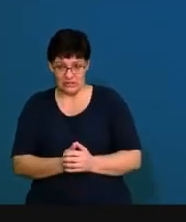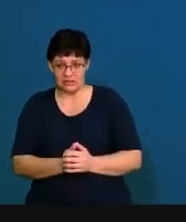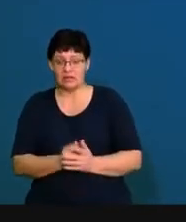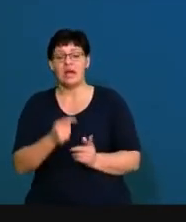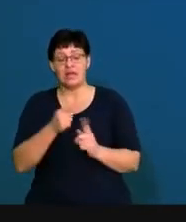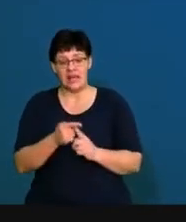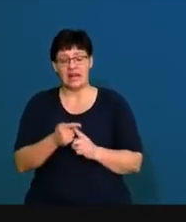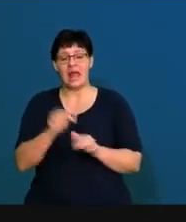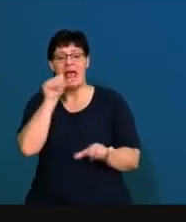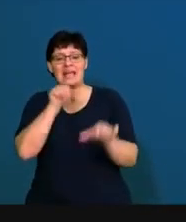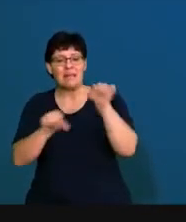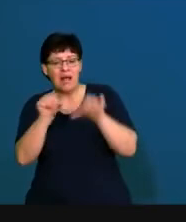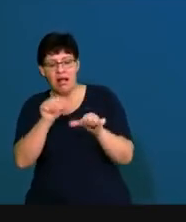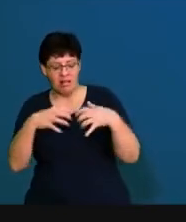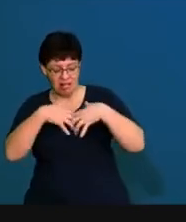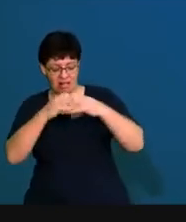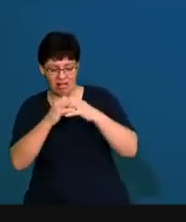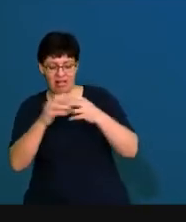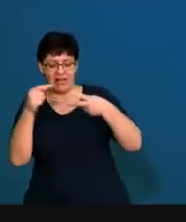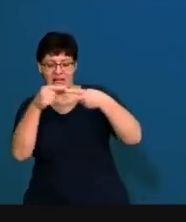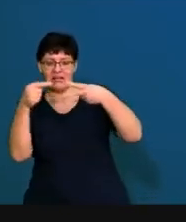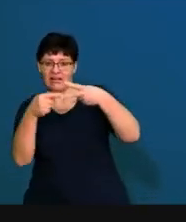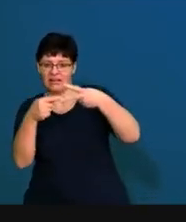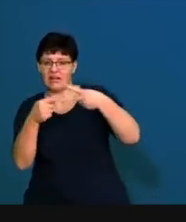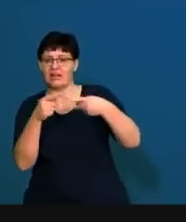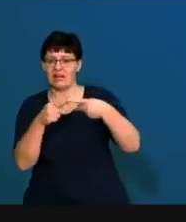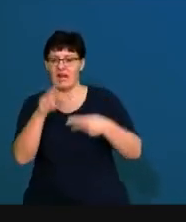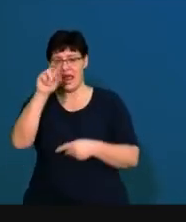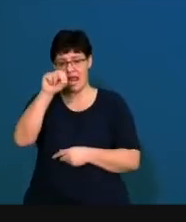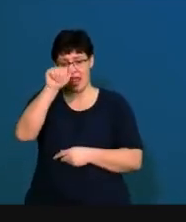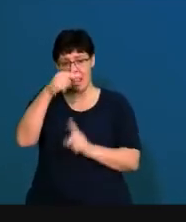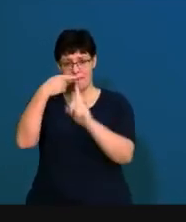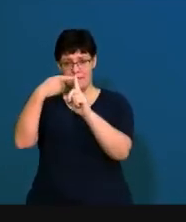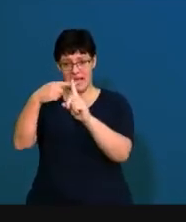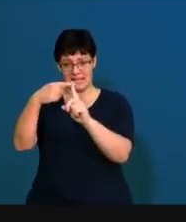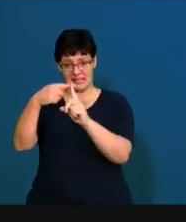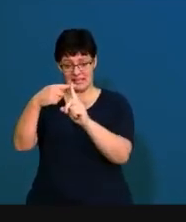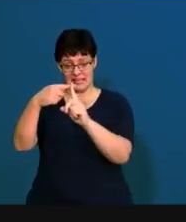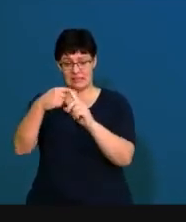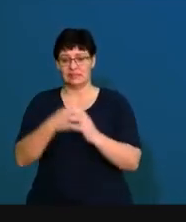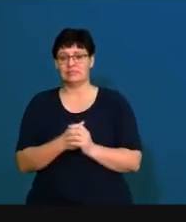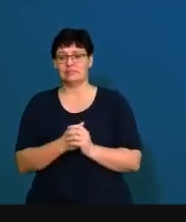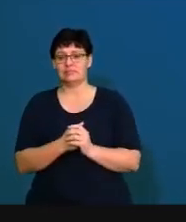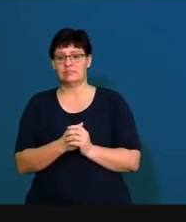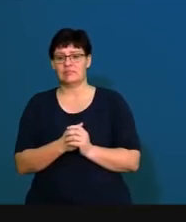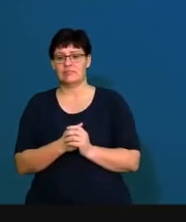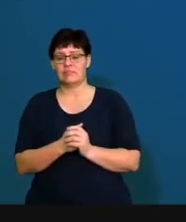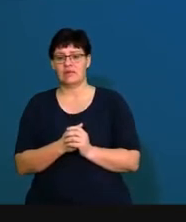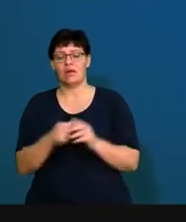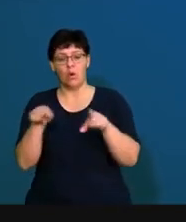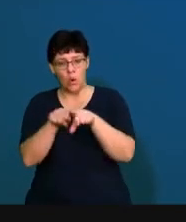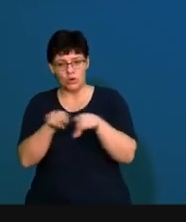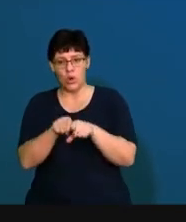again, the ion or the chemical composition of this substance, which is the Na plus, the sodium cation,